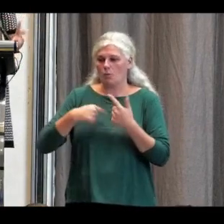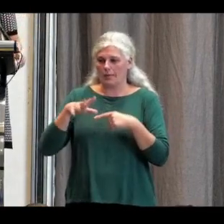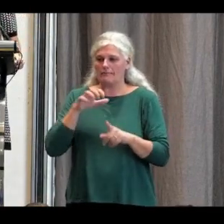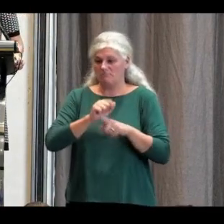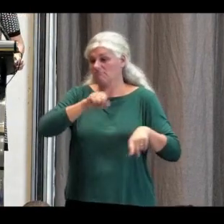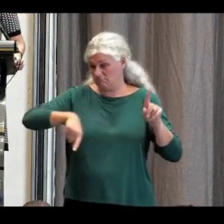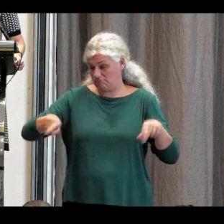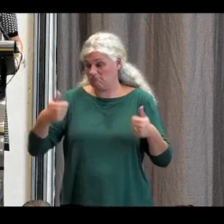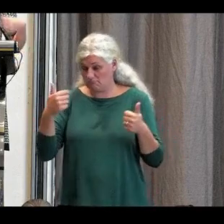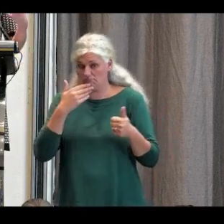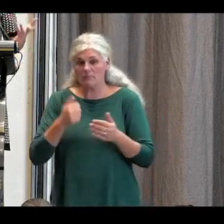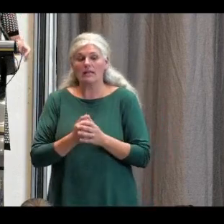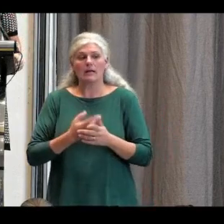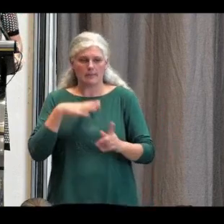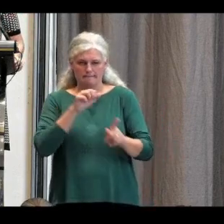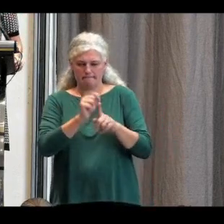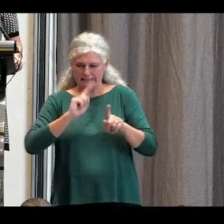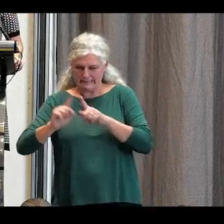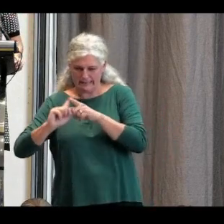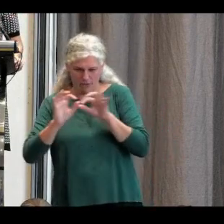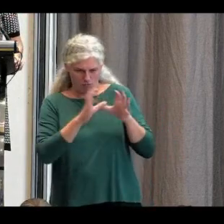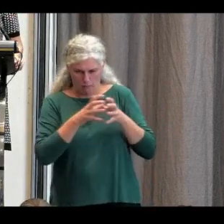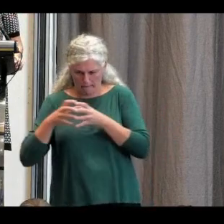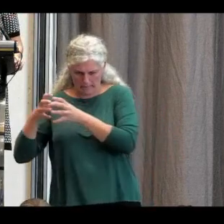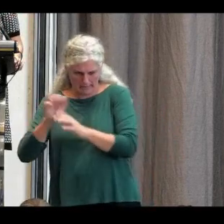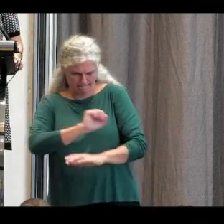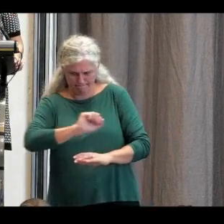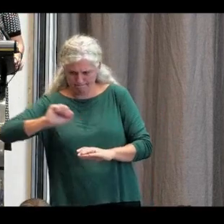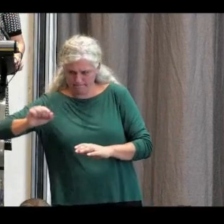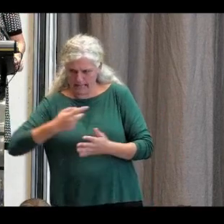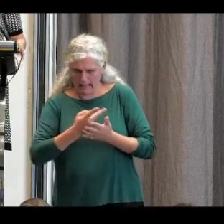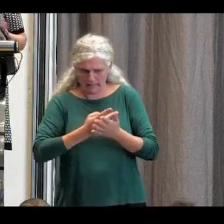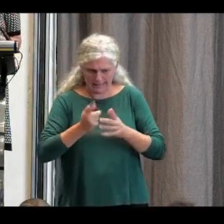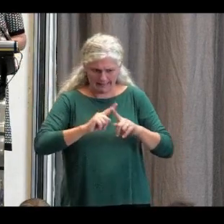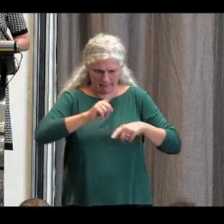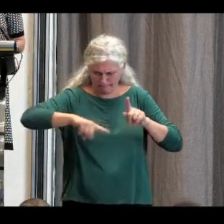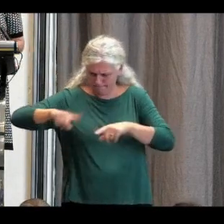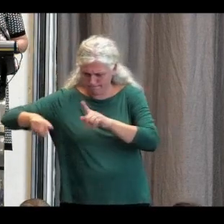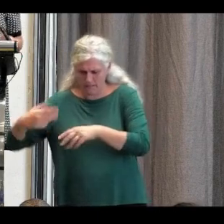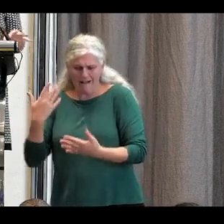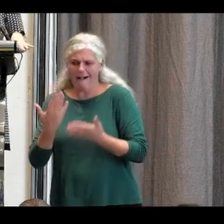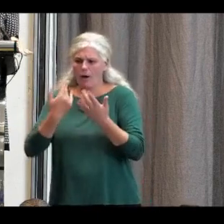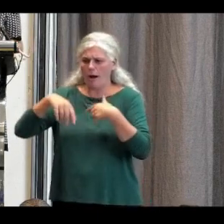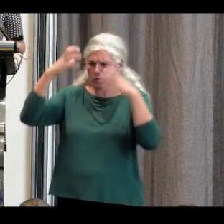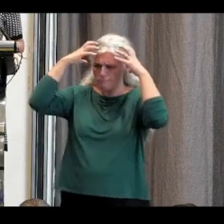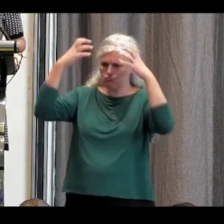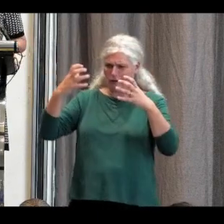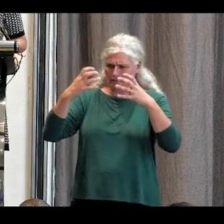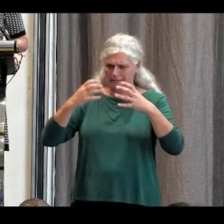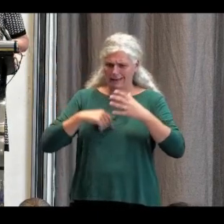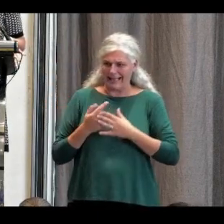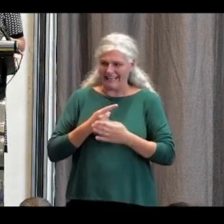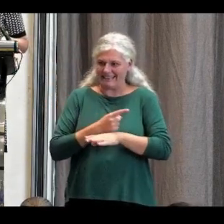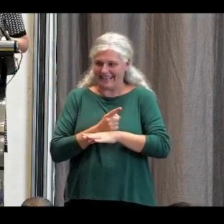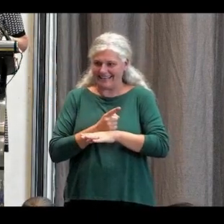see in different groups of people with epilepsy, how actually our brain clocks are